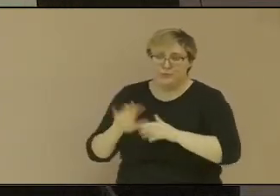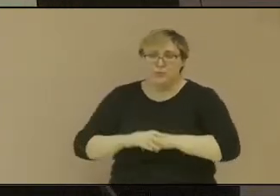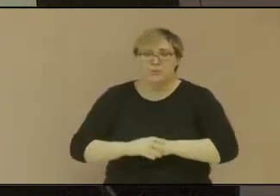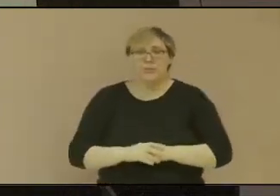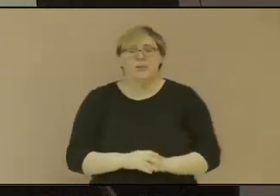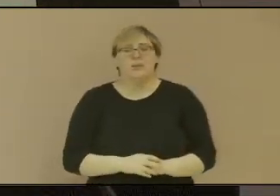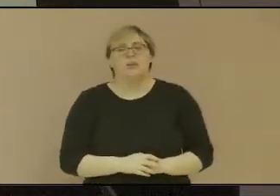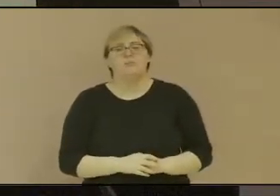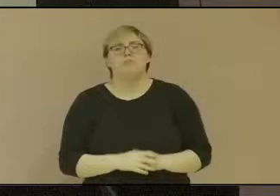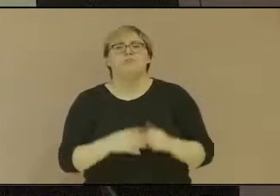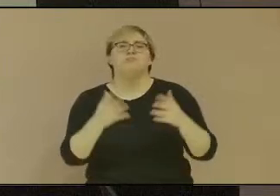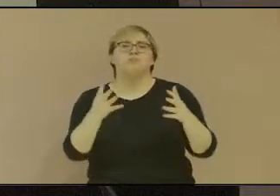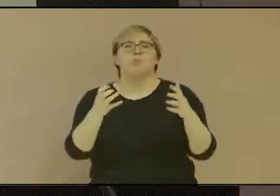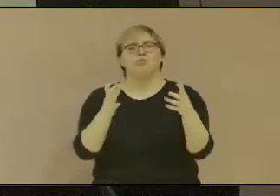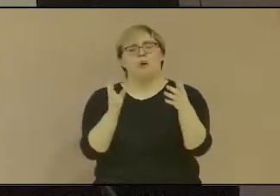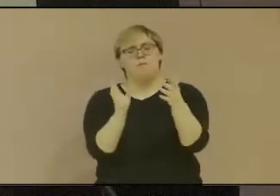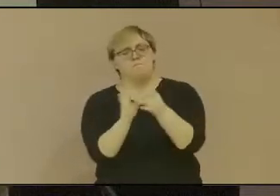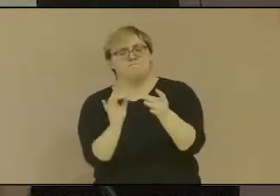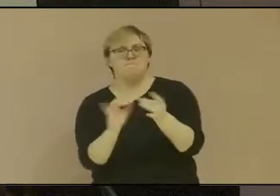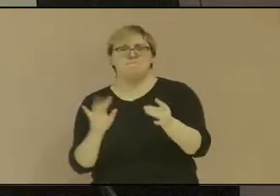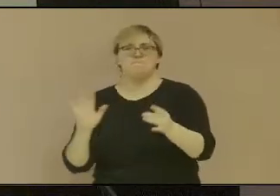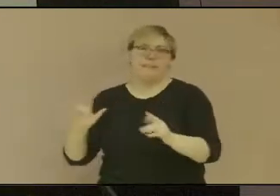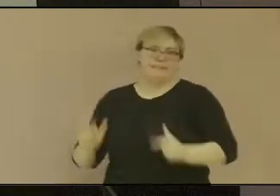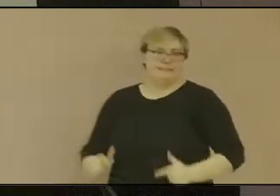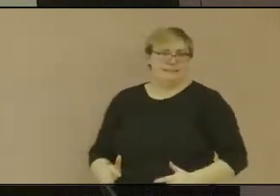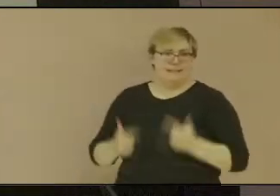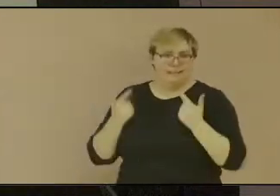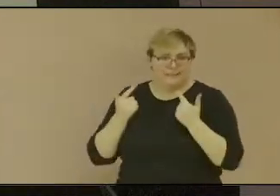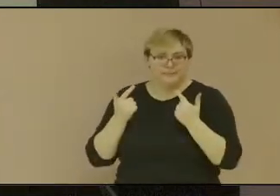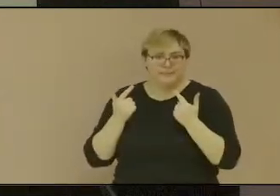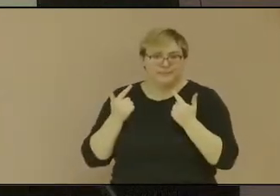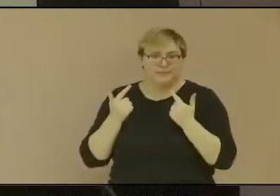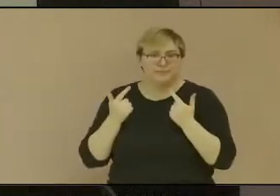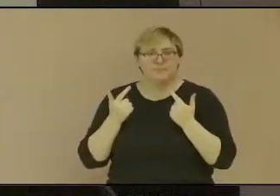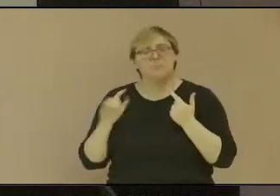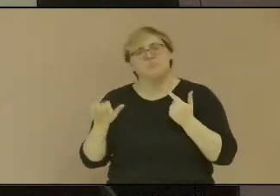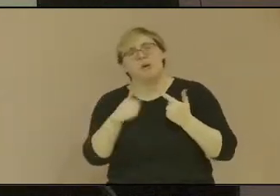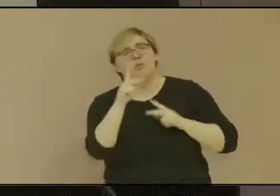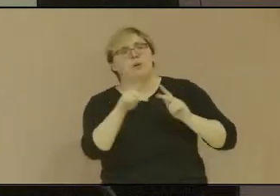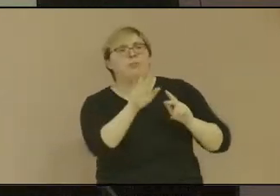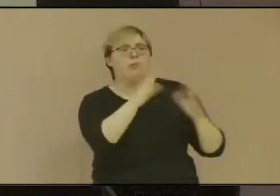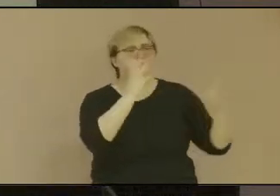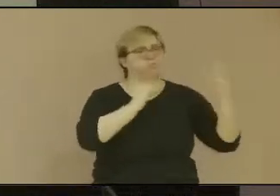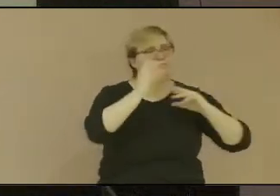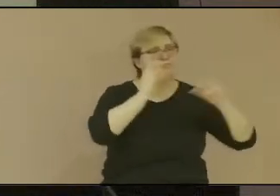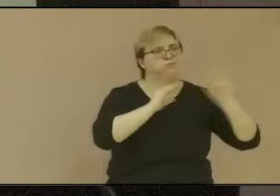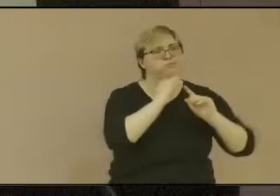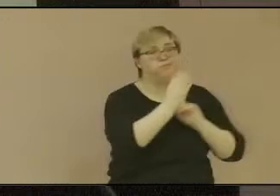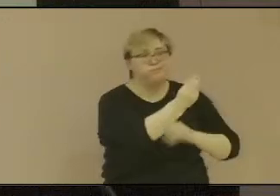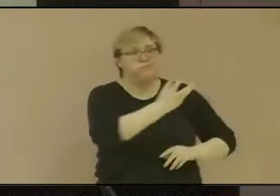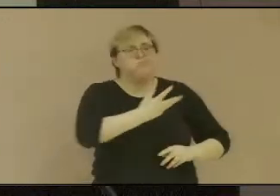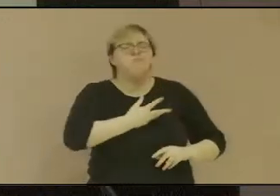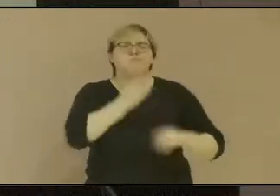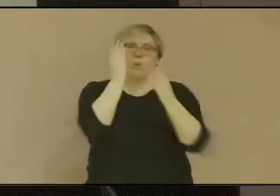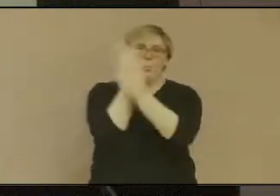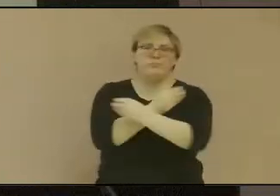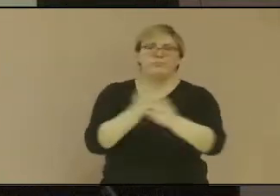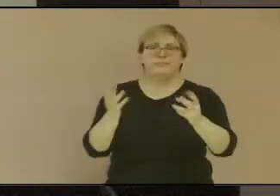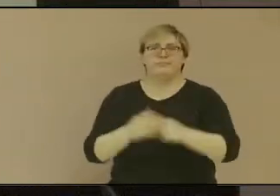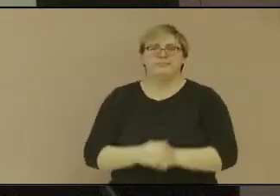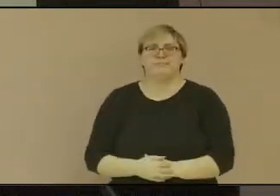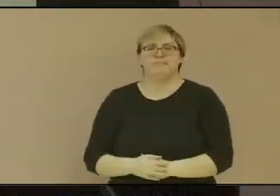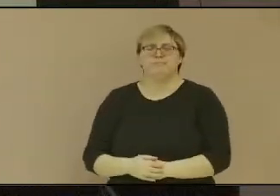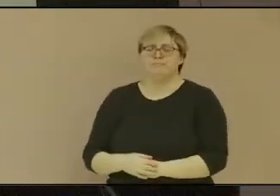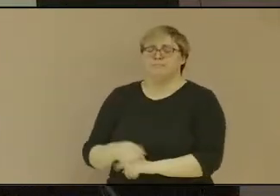about his remarkable life as it has been shared with me. So Saul Green was a compassionate,